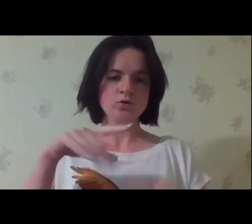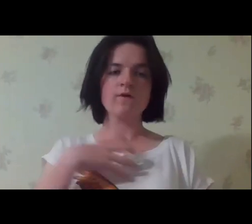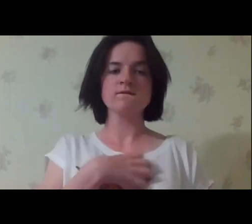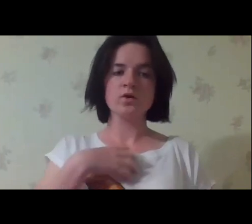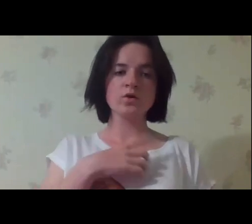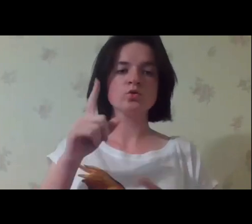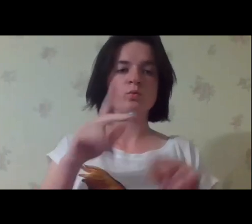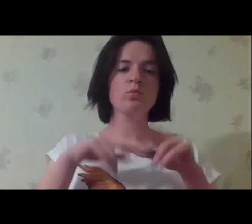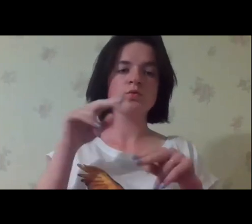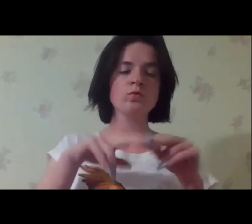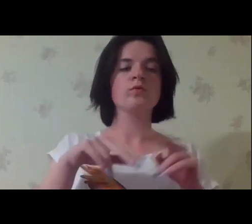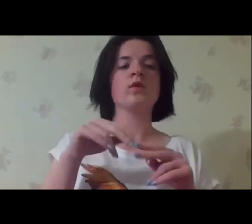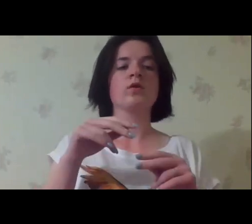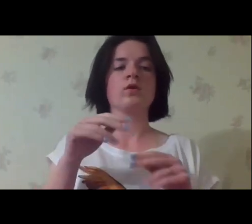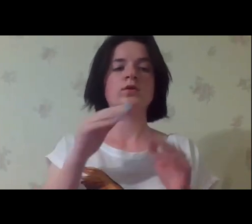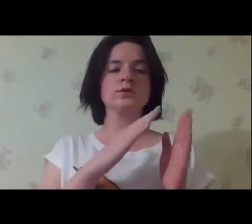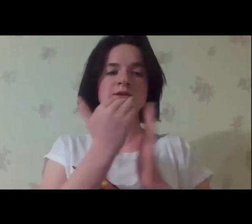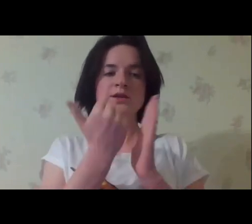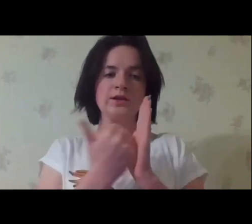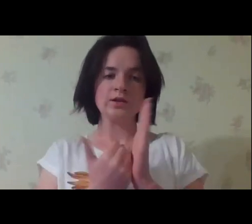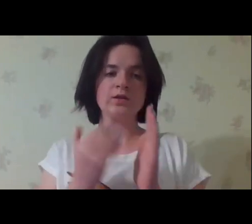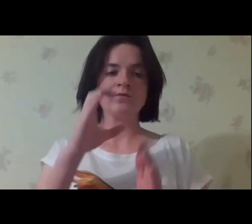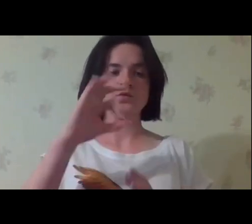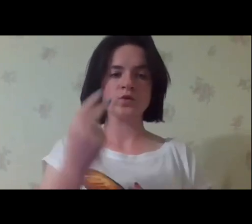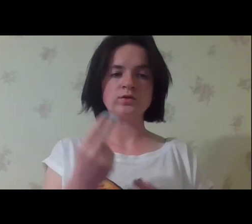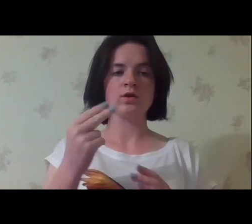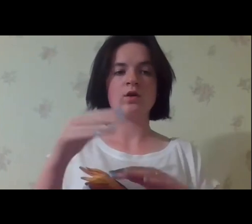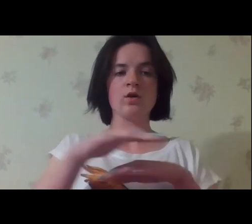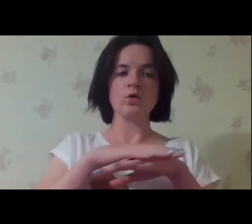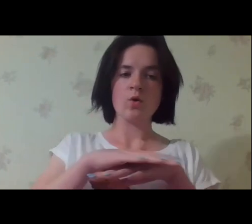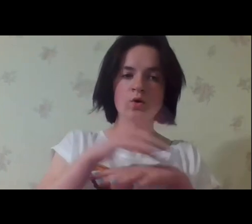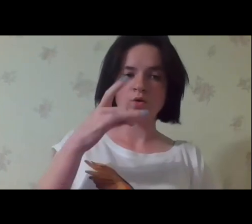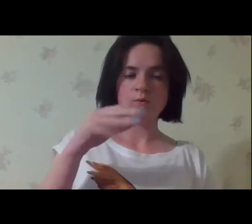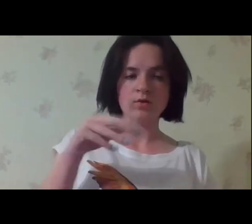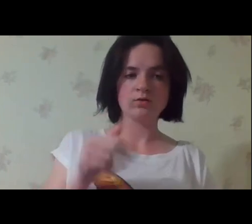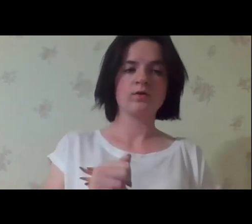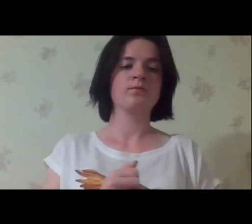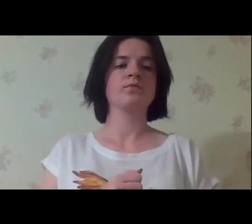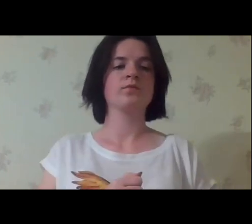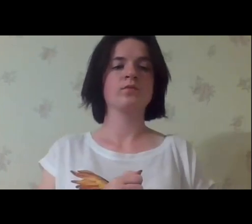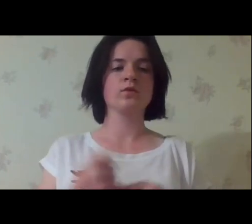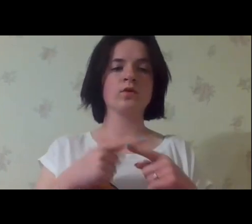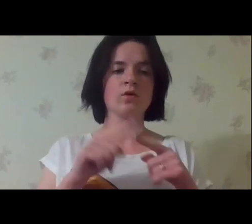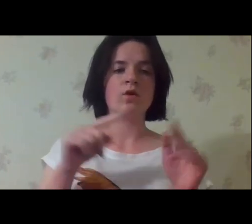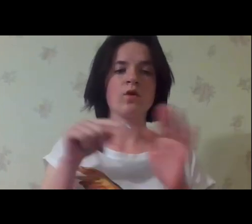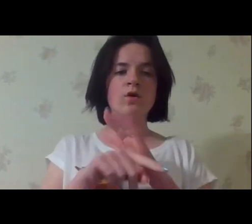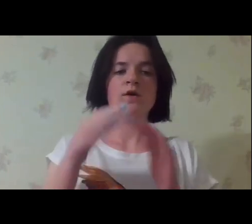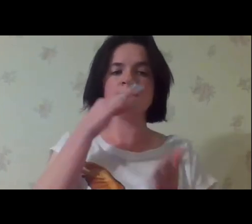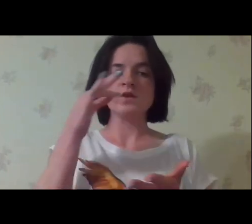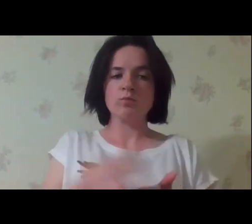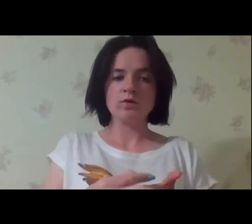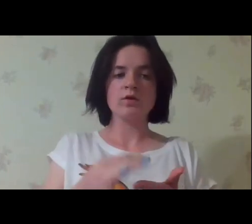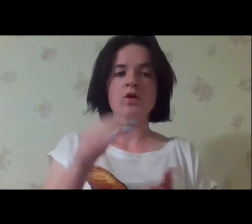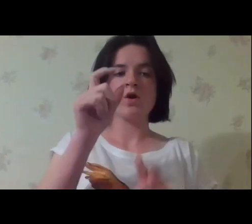what we need to improve. It's also critical to build the efficient system of social services on community level because